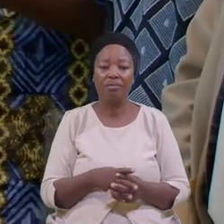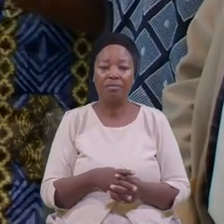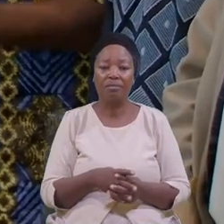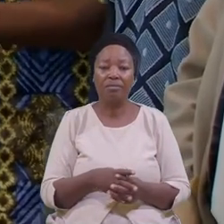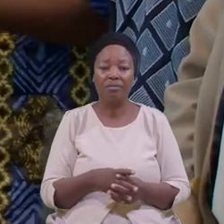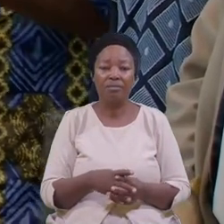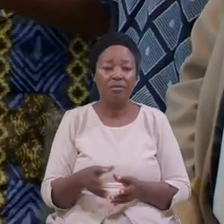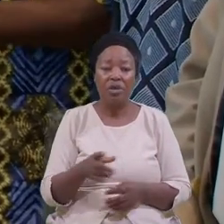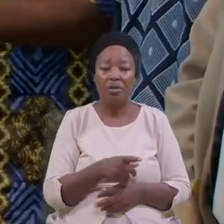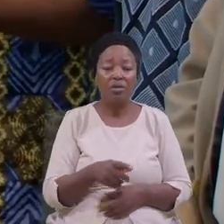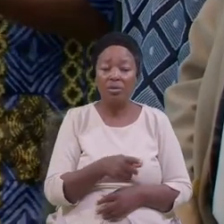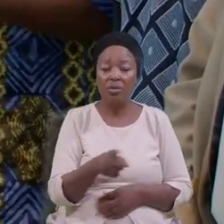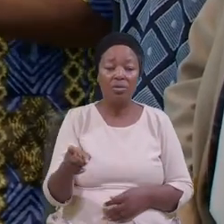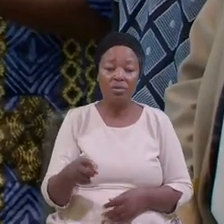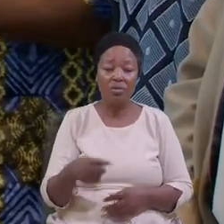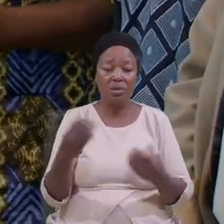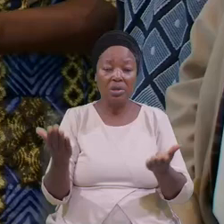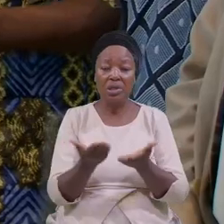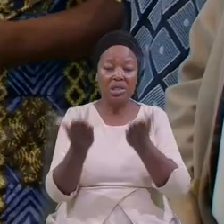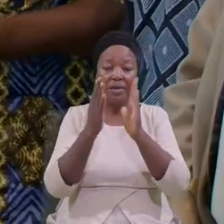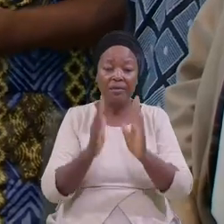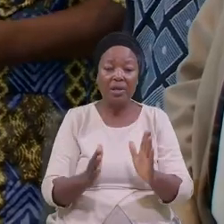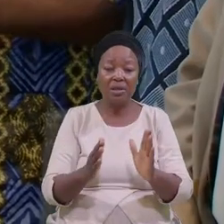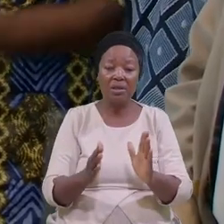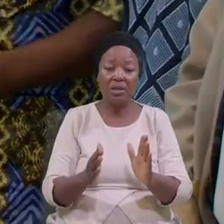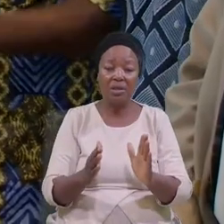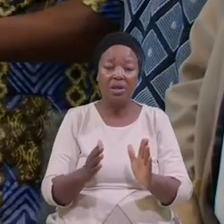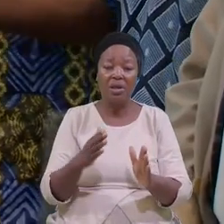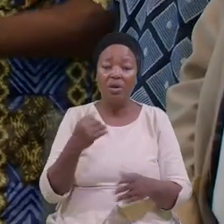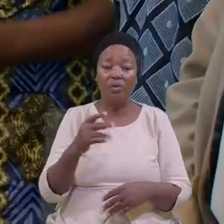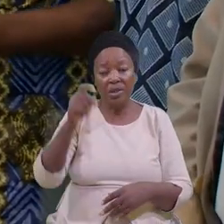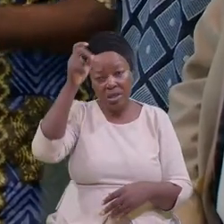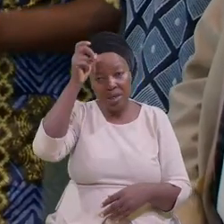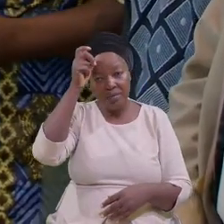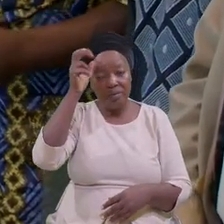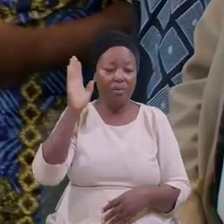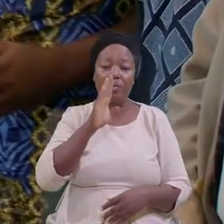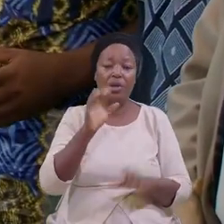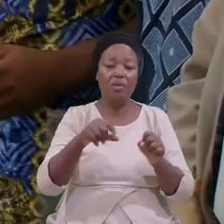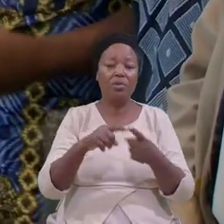No servant, agent of Satan will be able to come in